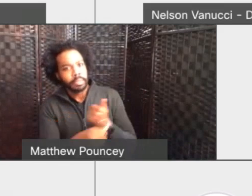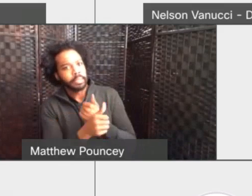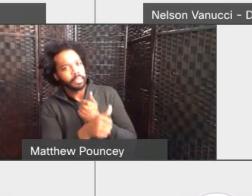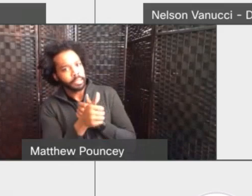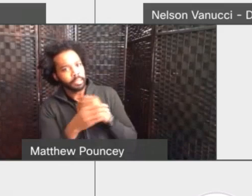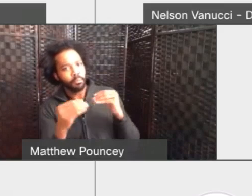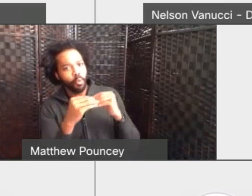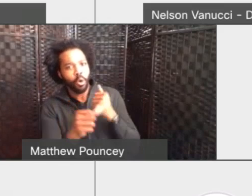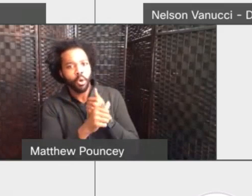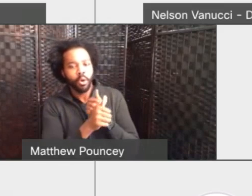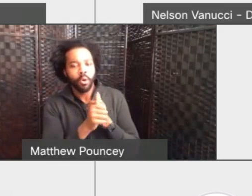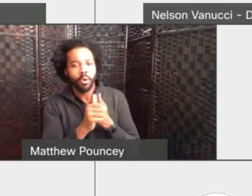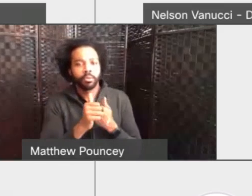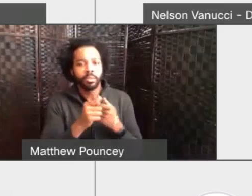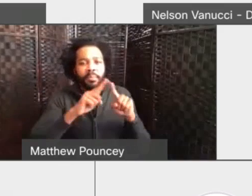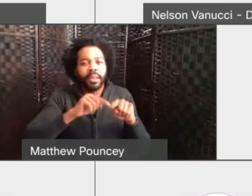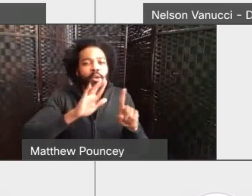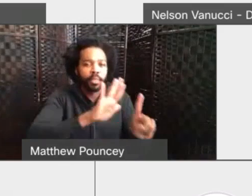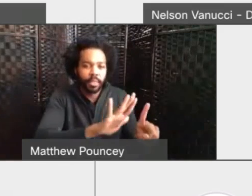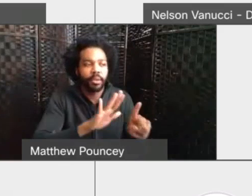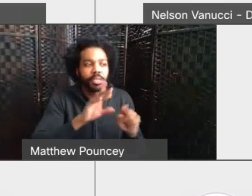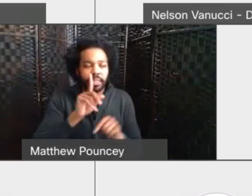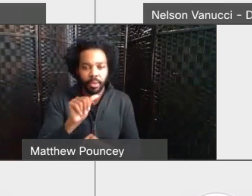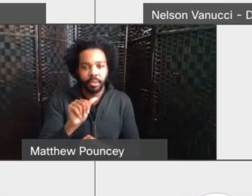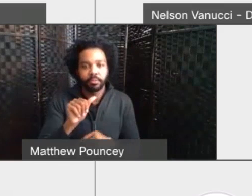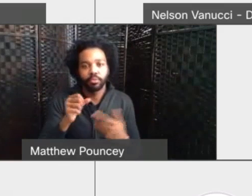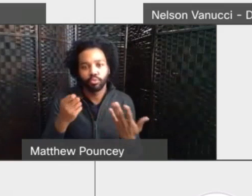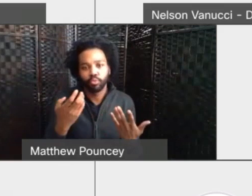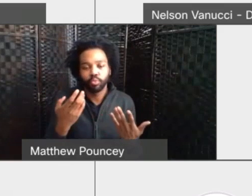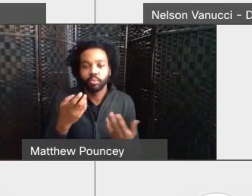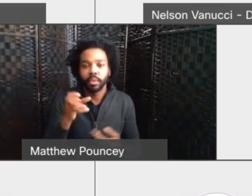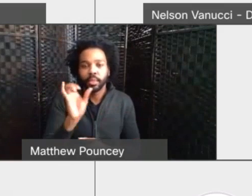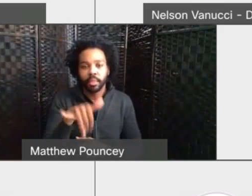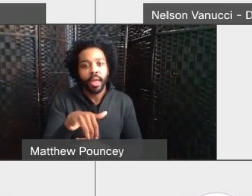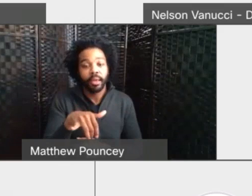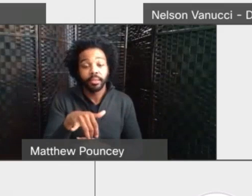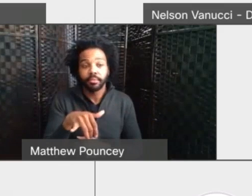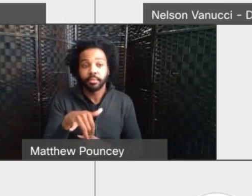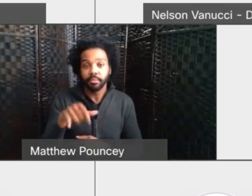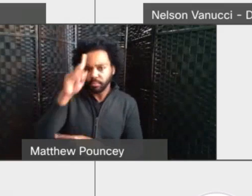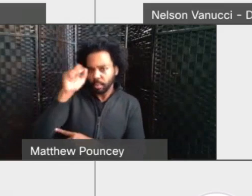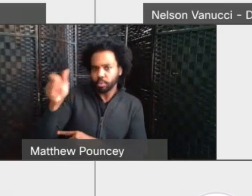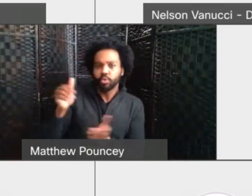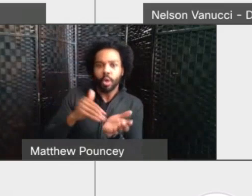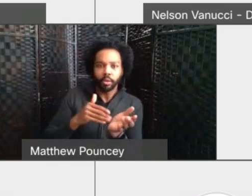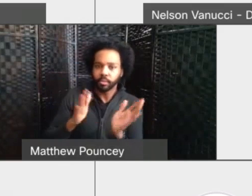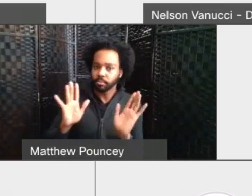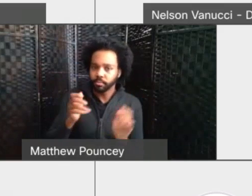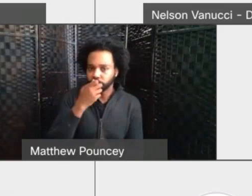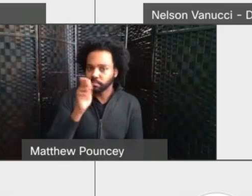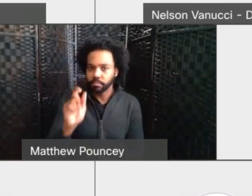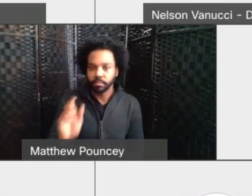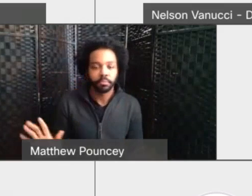on having an intellectual or developmental disability. So that is a determination of their healthcare provider.